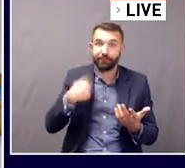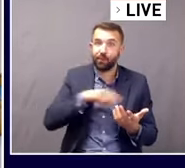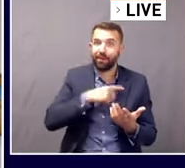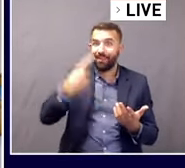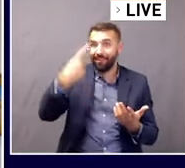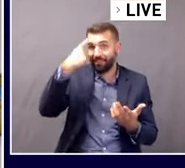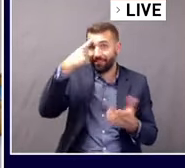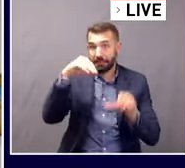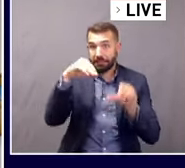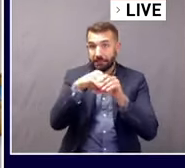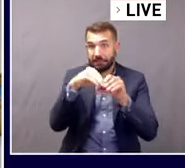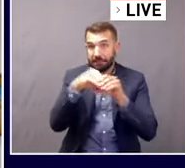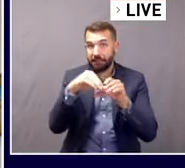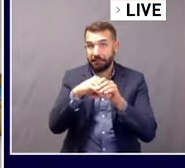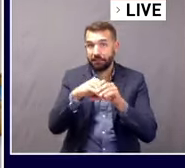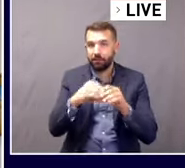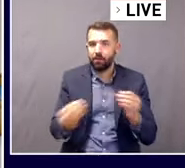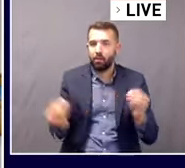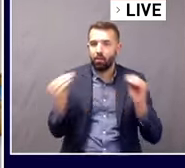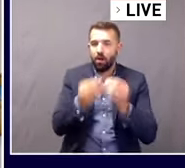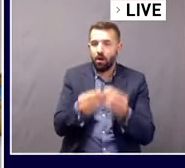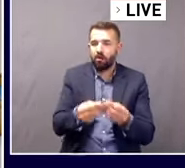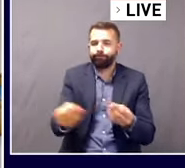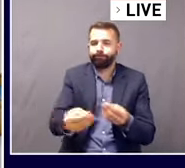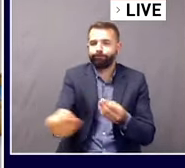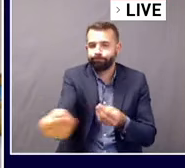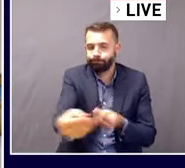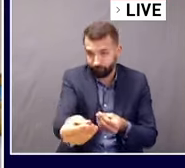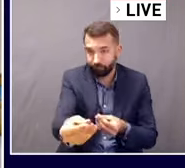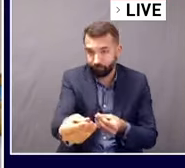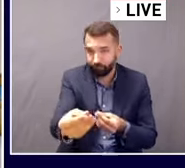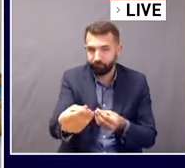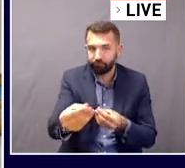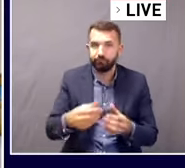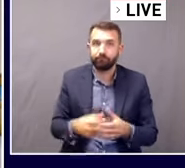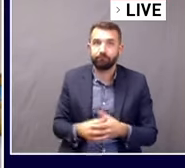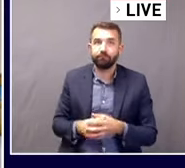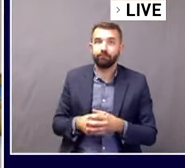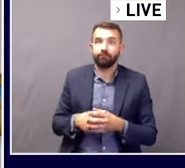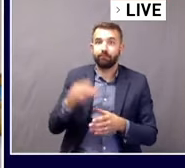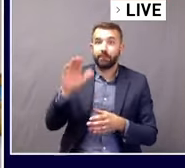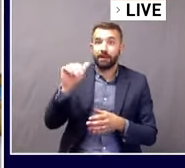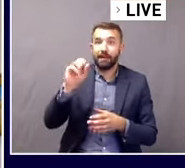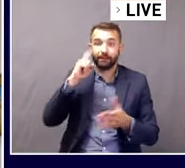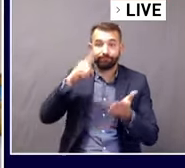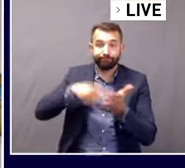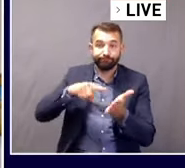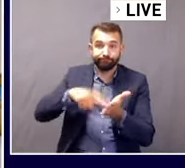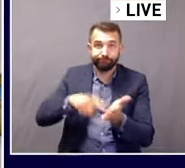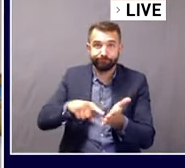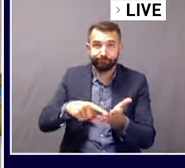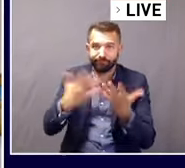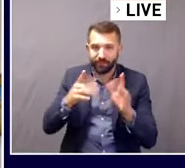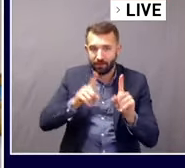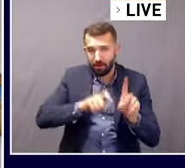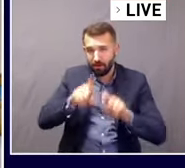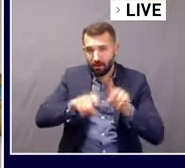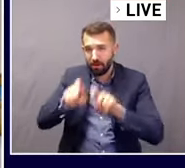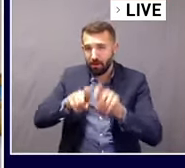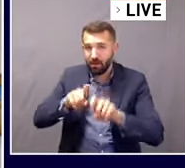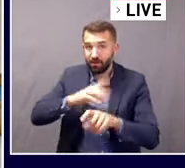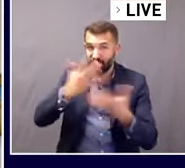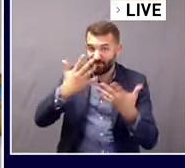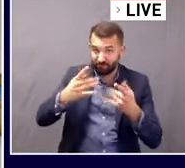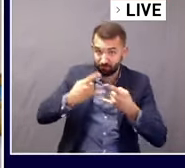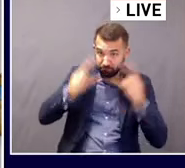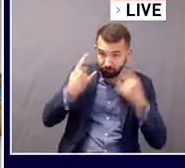case investigators are working to get a good sense of to what extent mask wearing was commonplace at that event, as